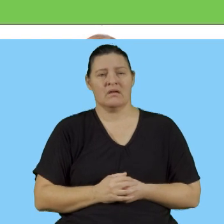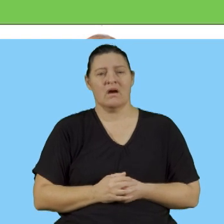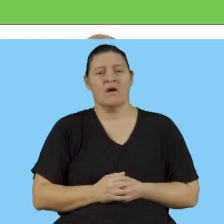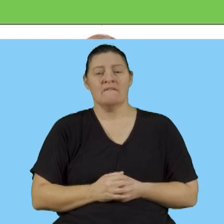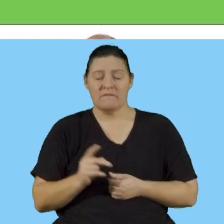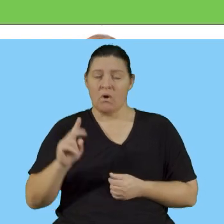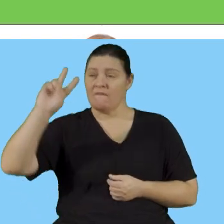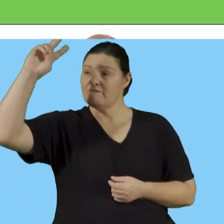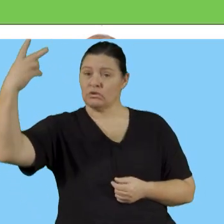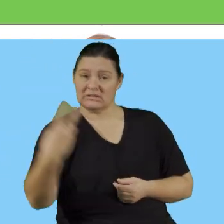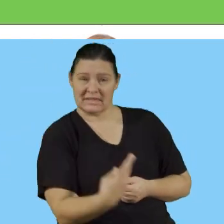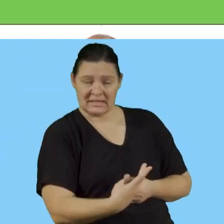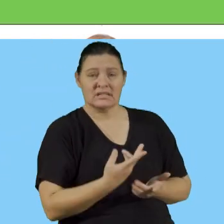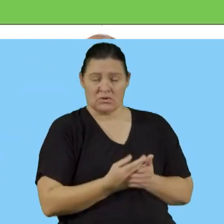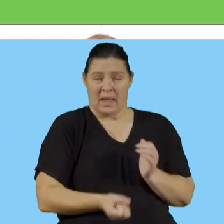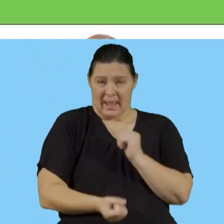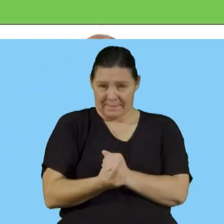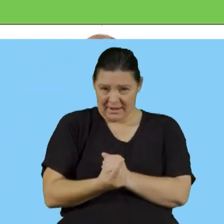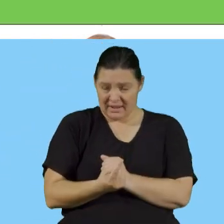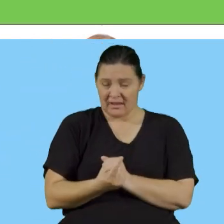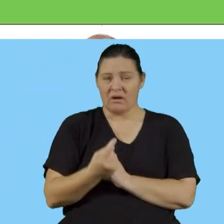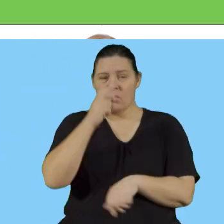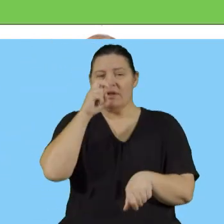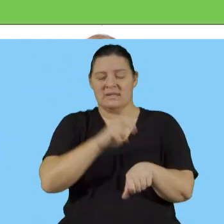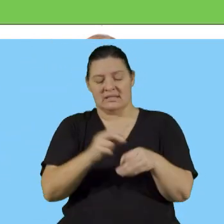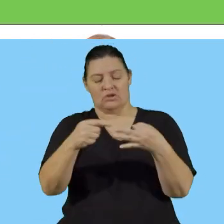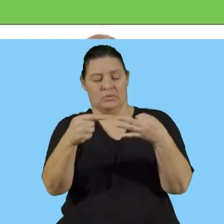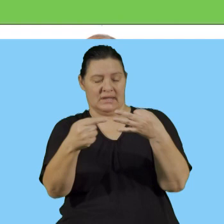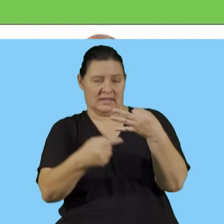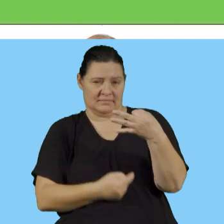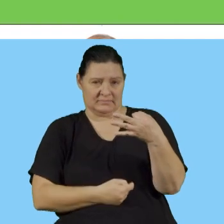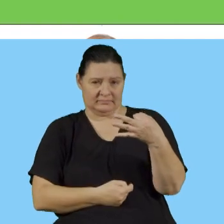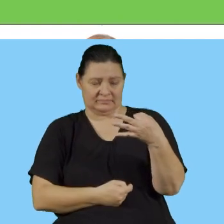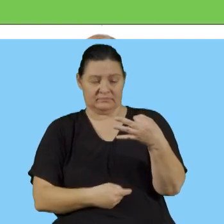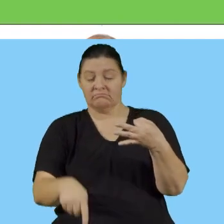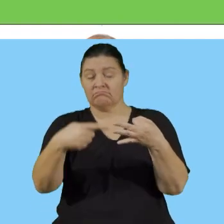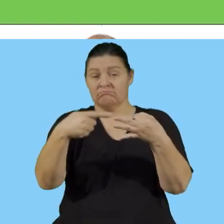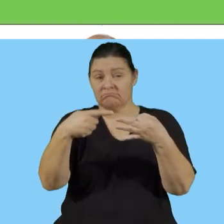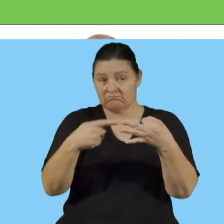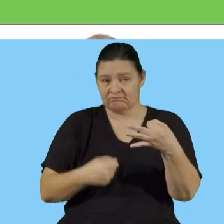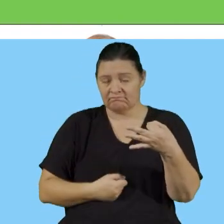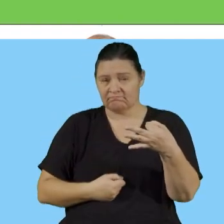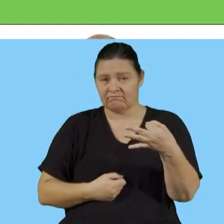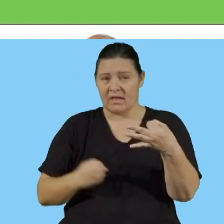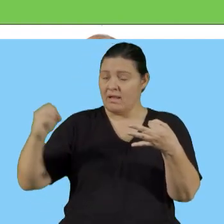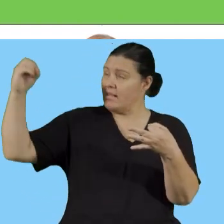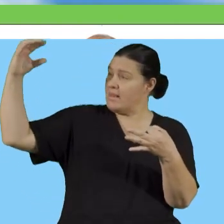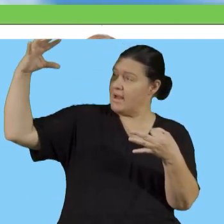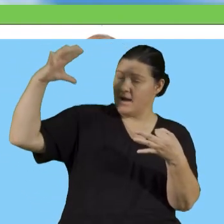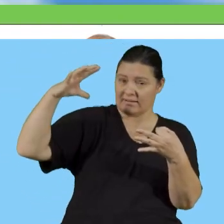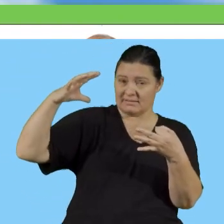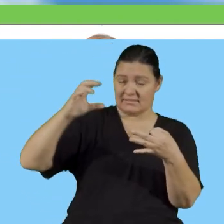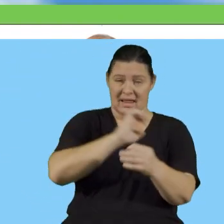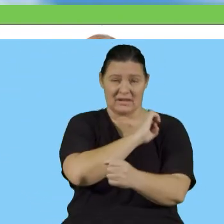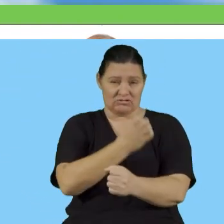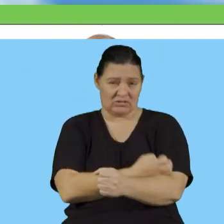In order for photosynthesis to take place, we need three things. The first one is radiant